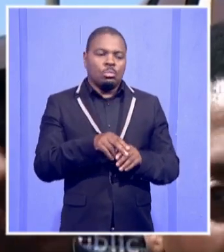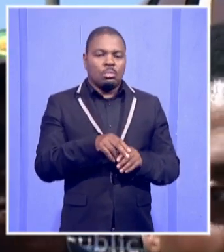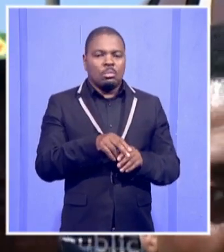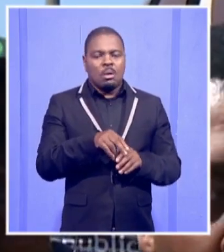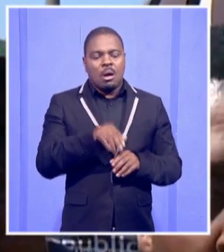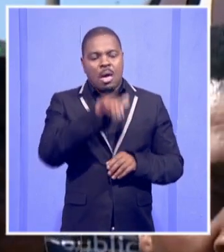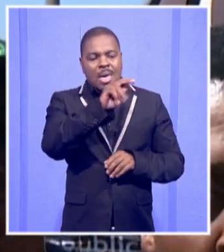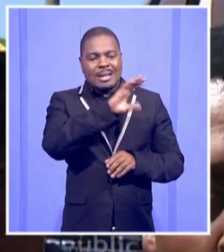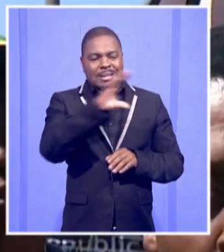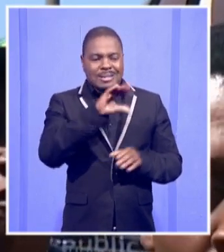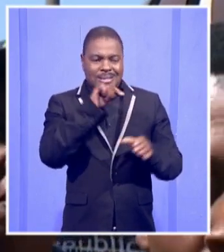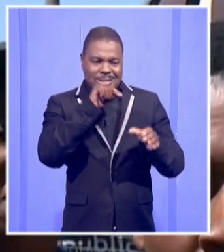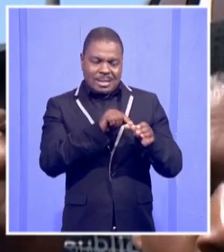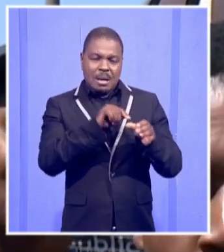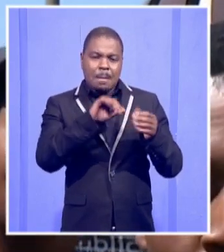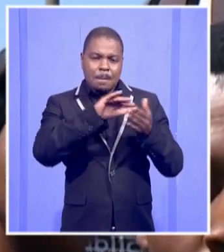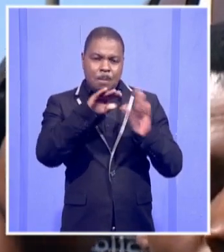been